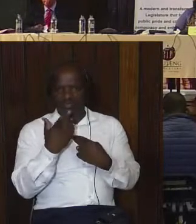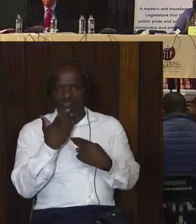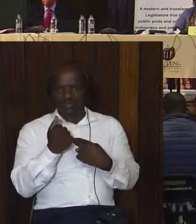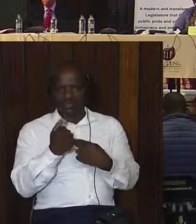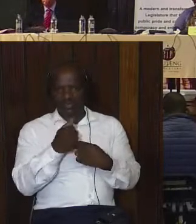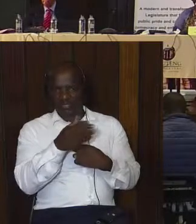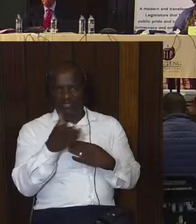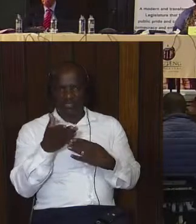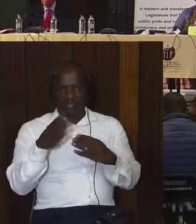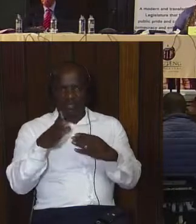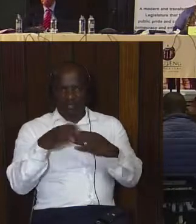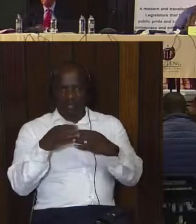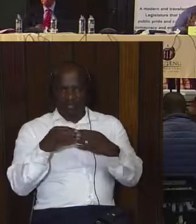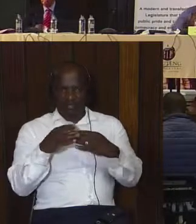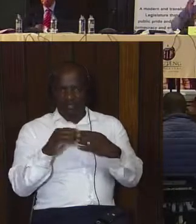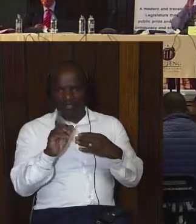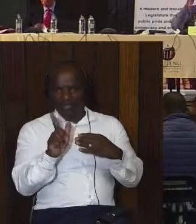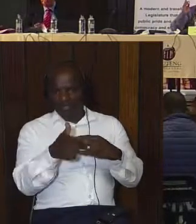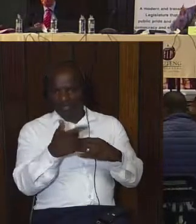members?